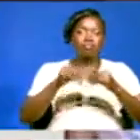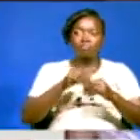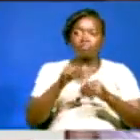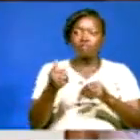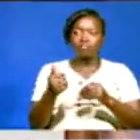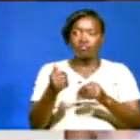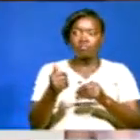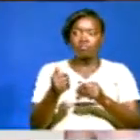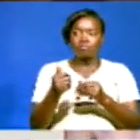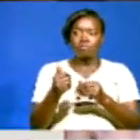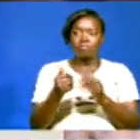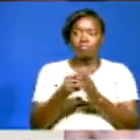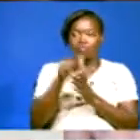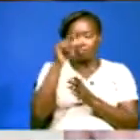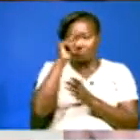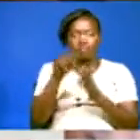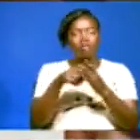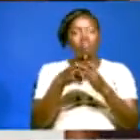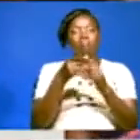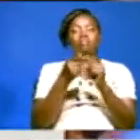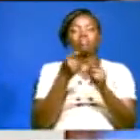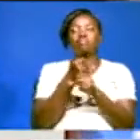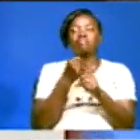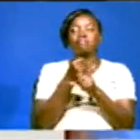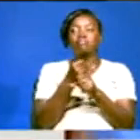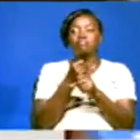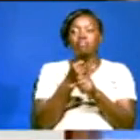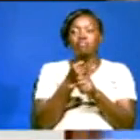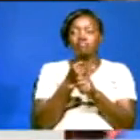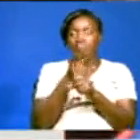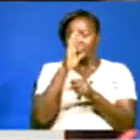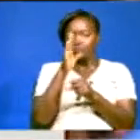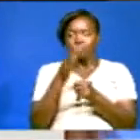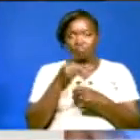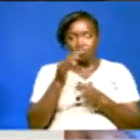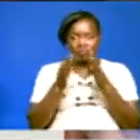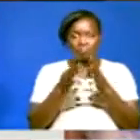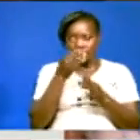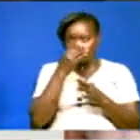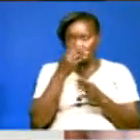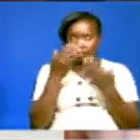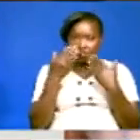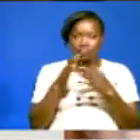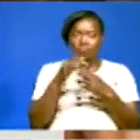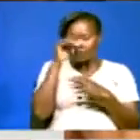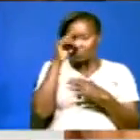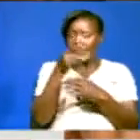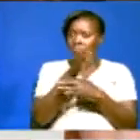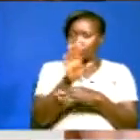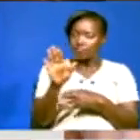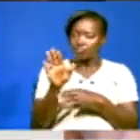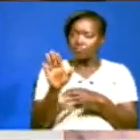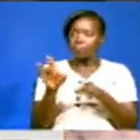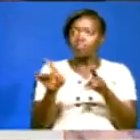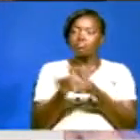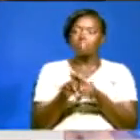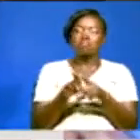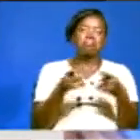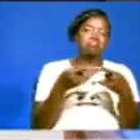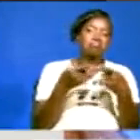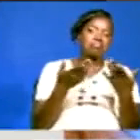elections. Serikali bado inaundwa saizi. Maana sidhani kama mheshimiwa William Ruto amemaliza kuunda serikali. Bado kuna maambassadors